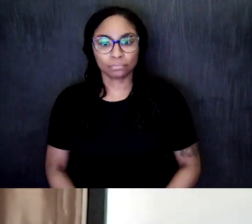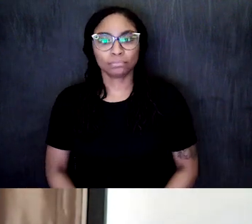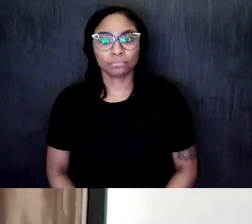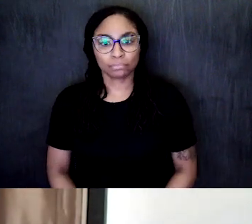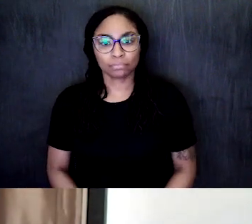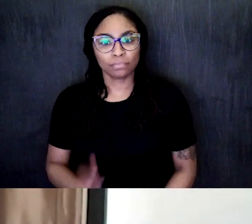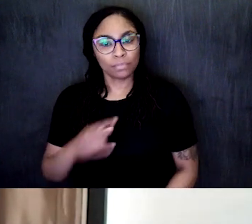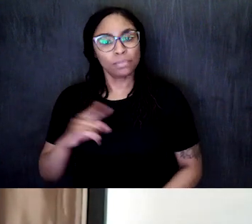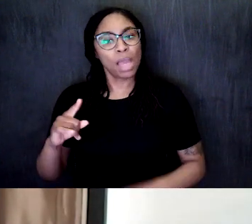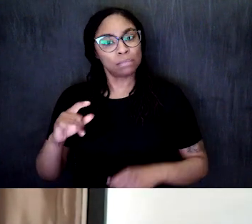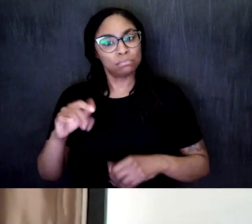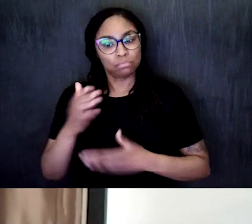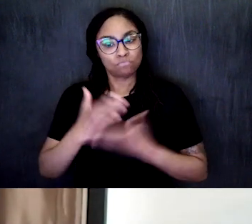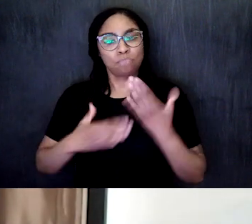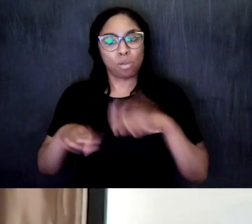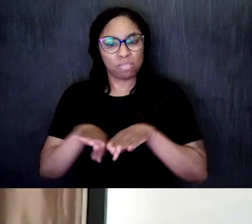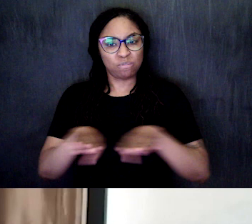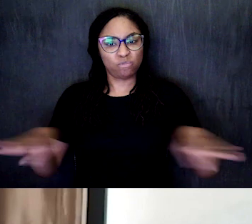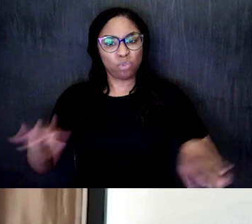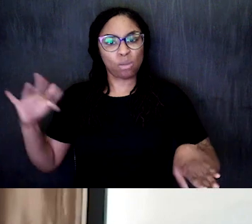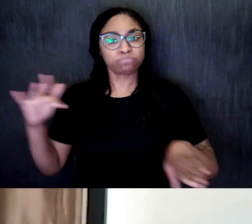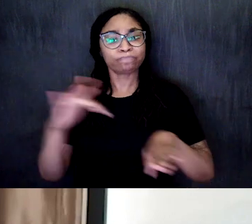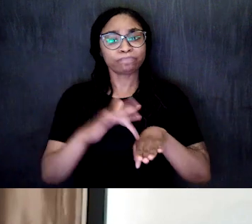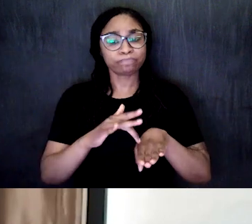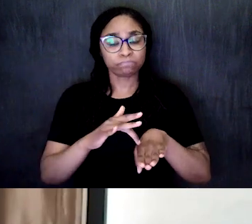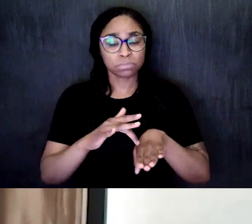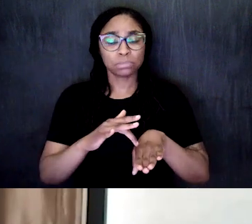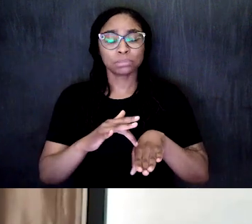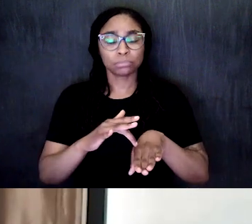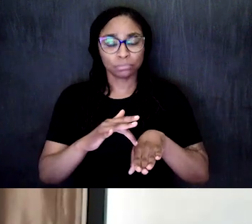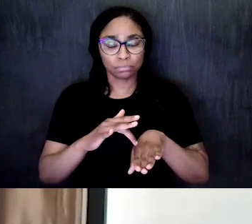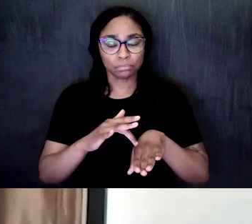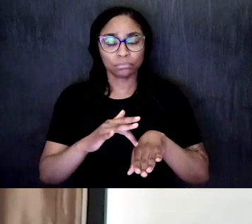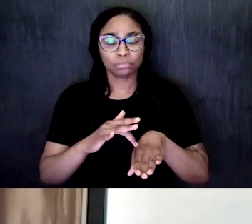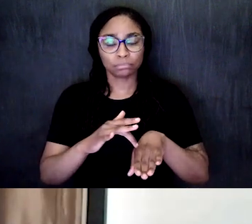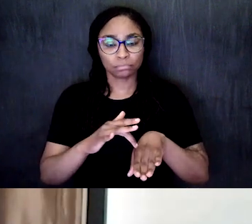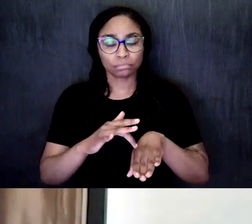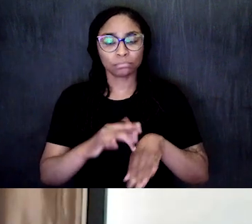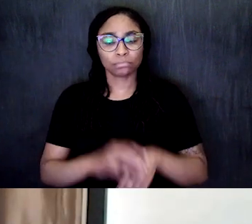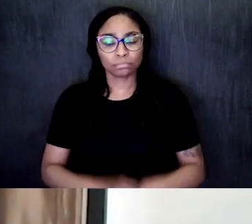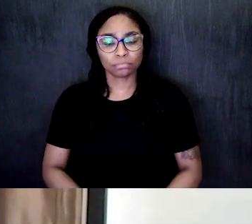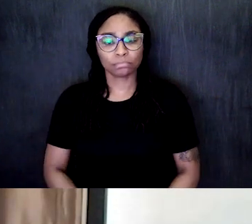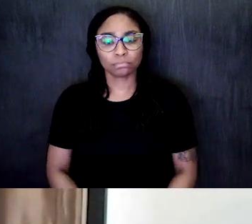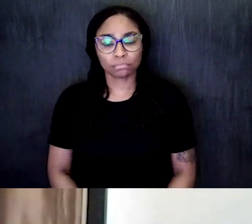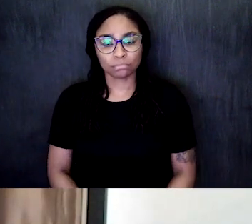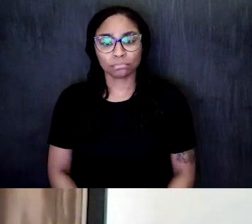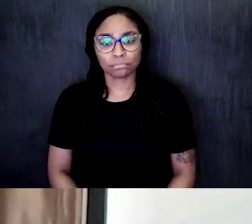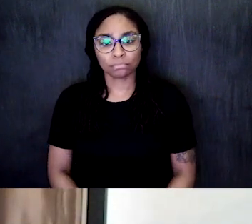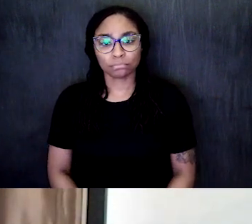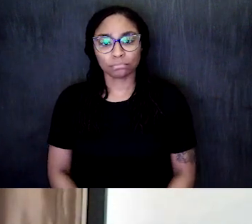the part that's touching the floor, if it is,